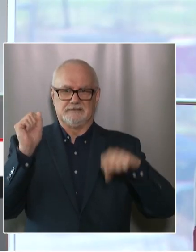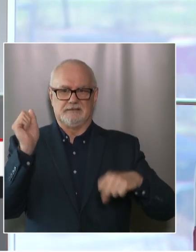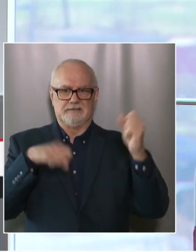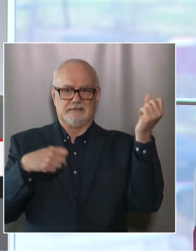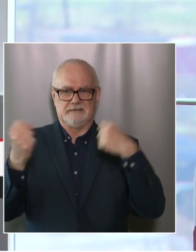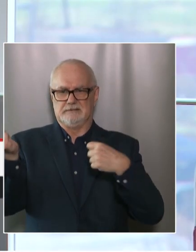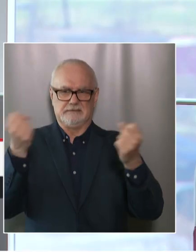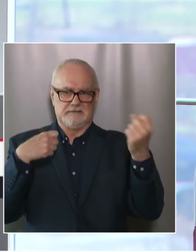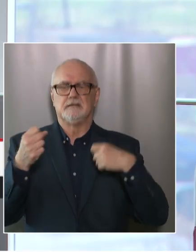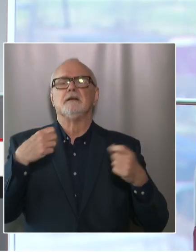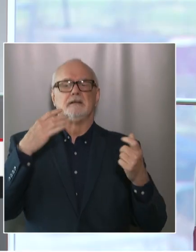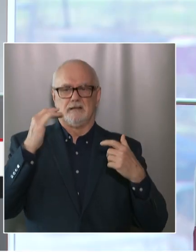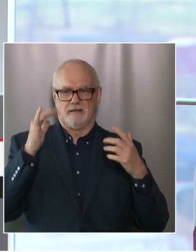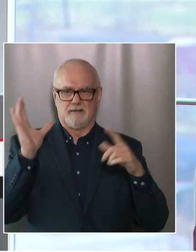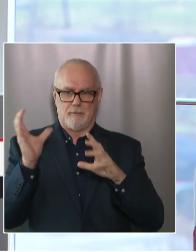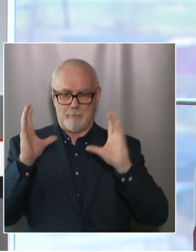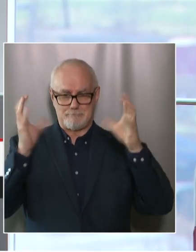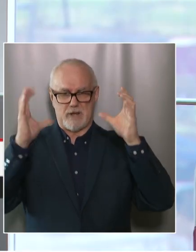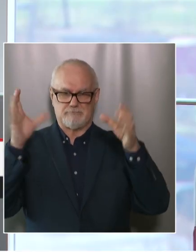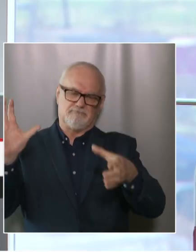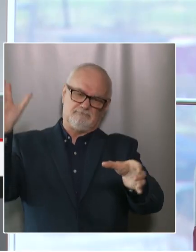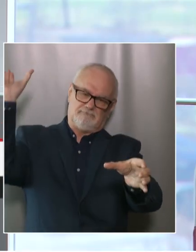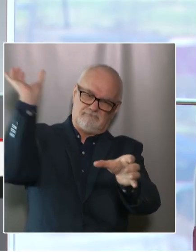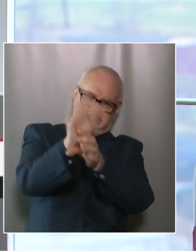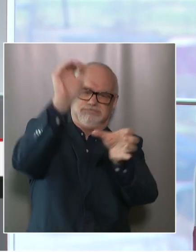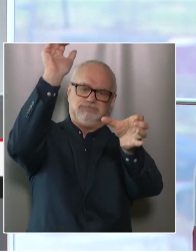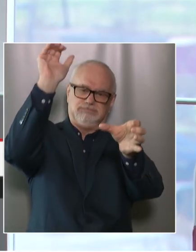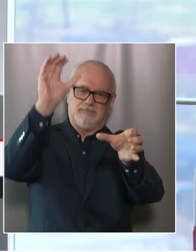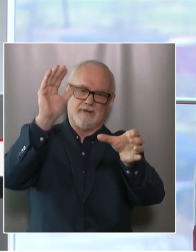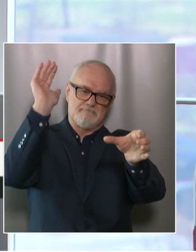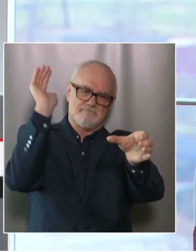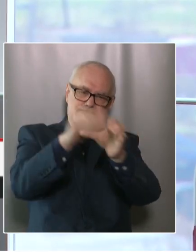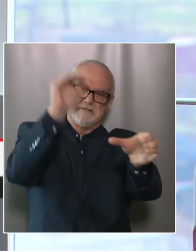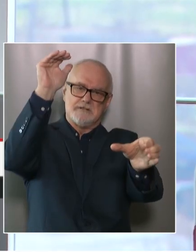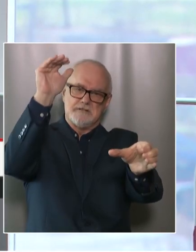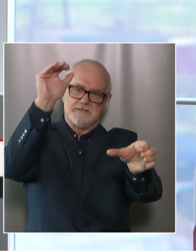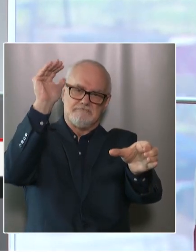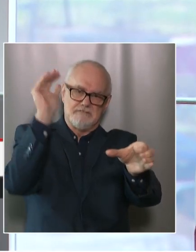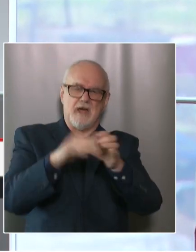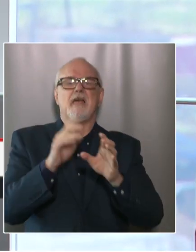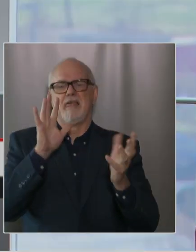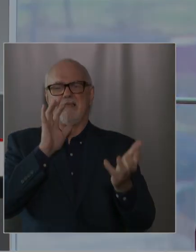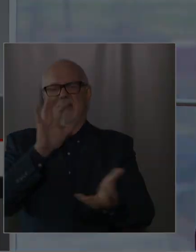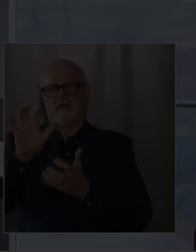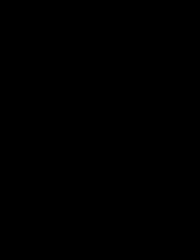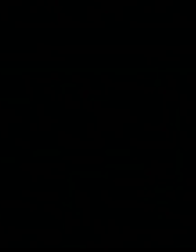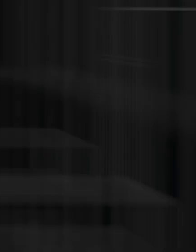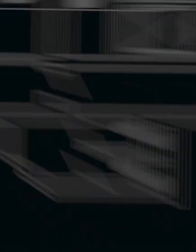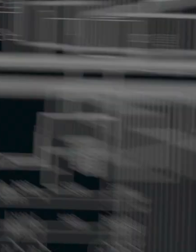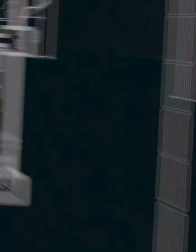Now with that, I'm going to turn it over to a real sports fan, DGS Director Delano Hunter.